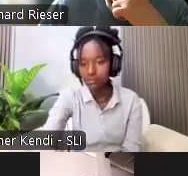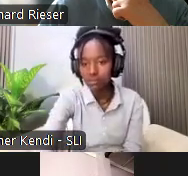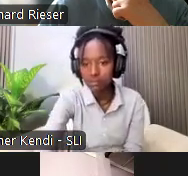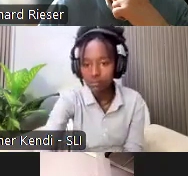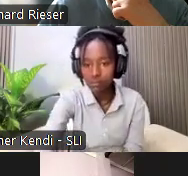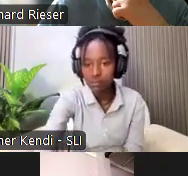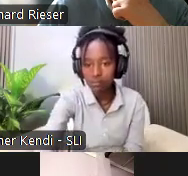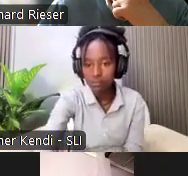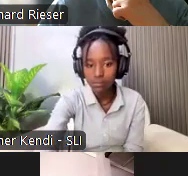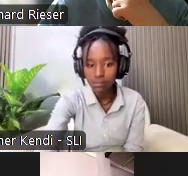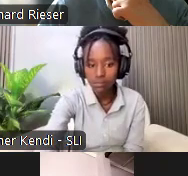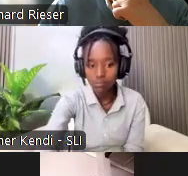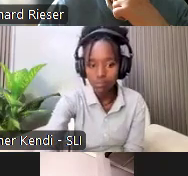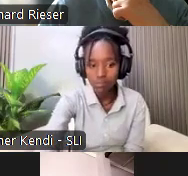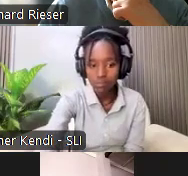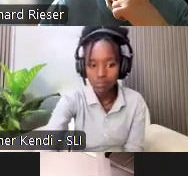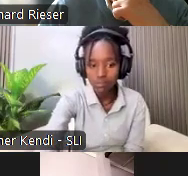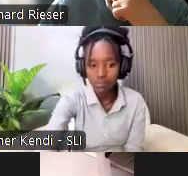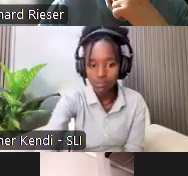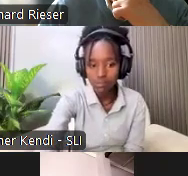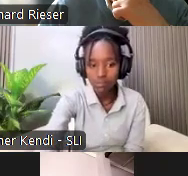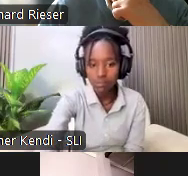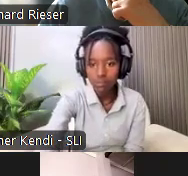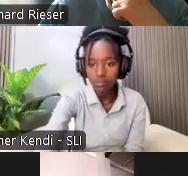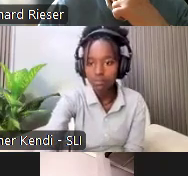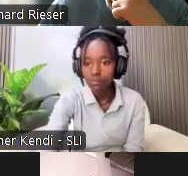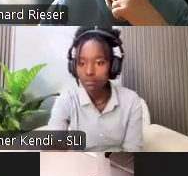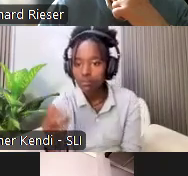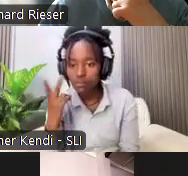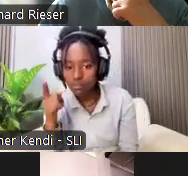school, I became a software